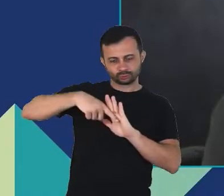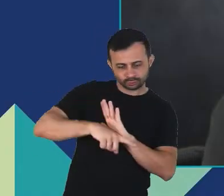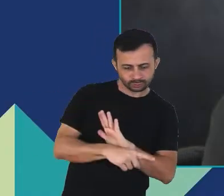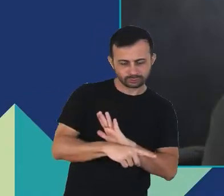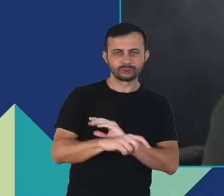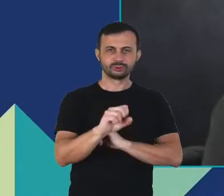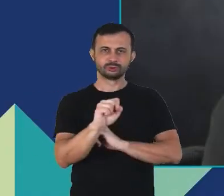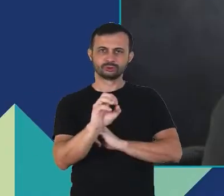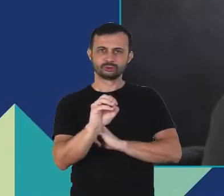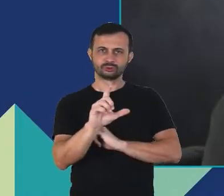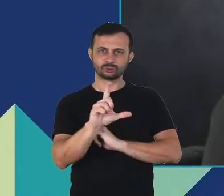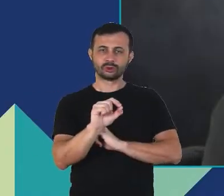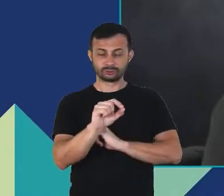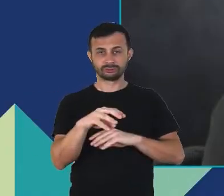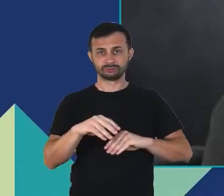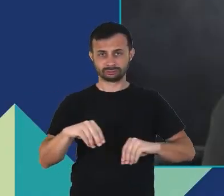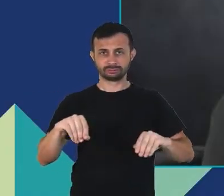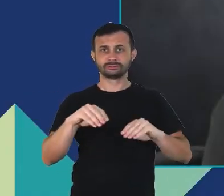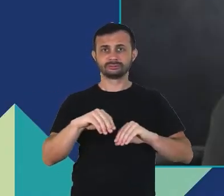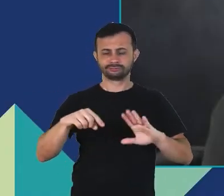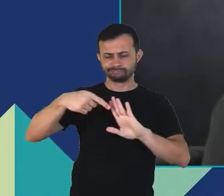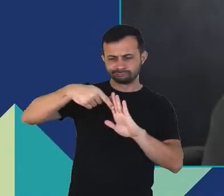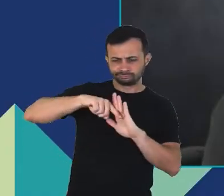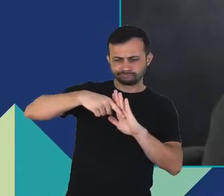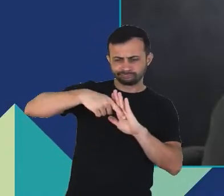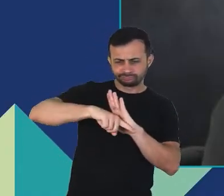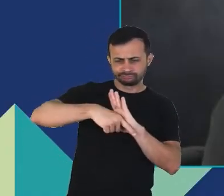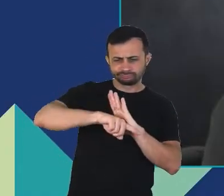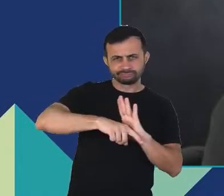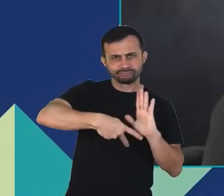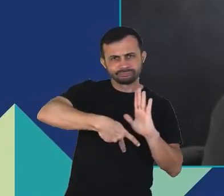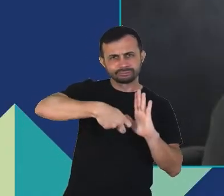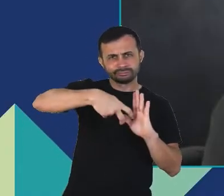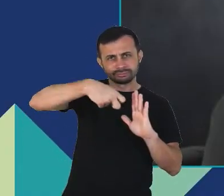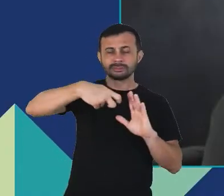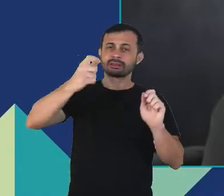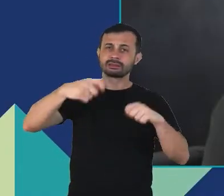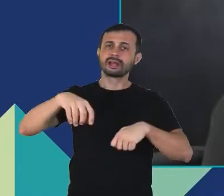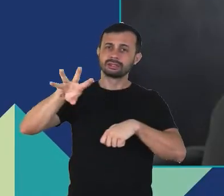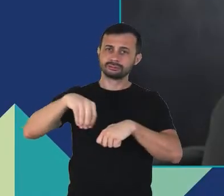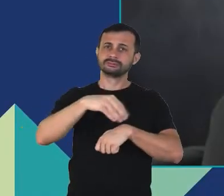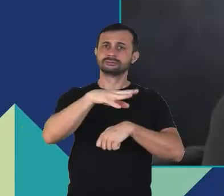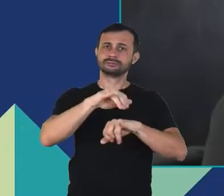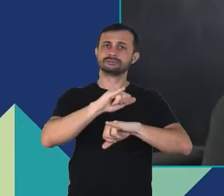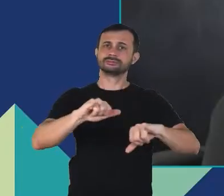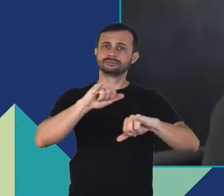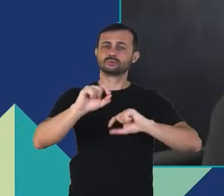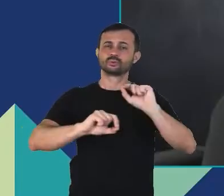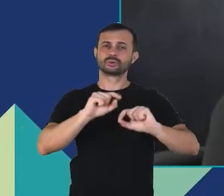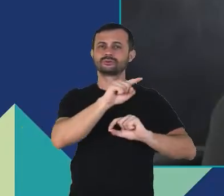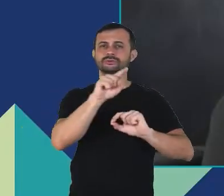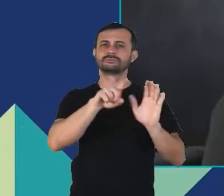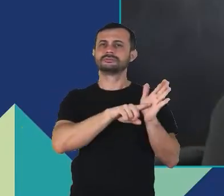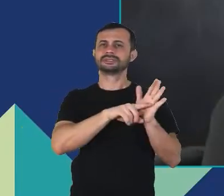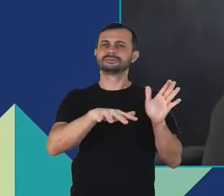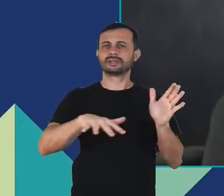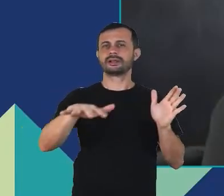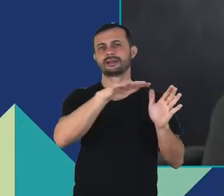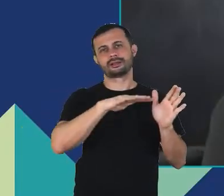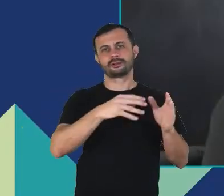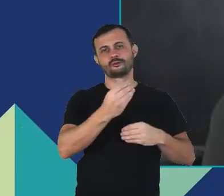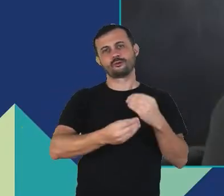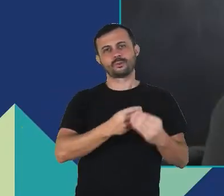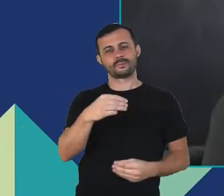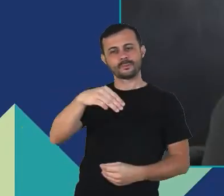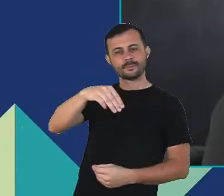this topic, and I can provide you the information. But definitely an